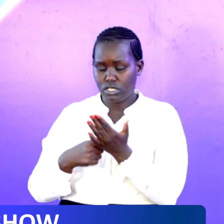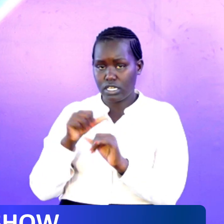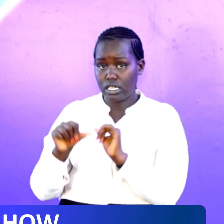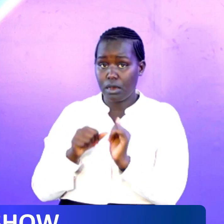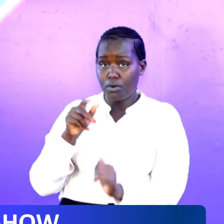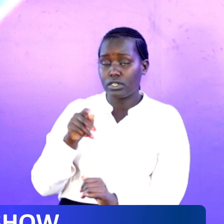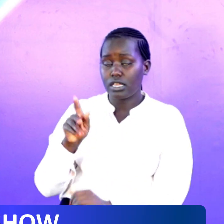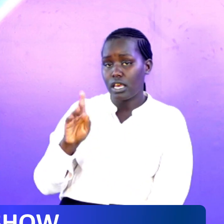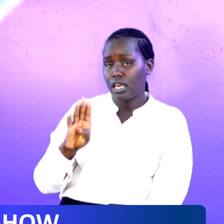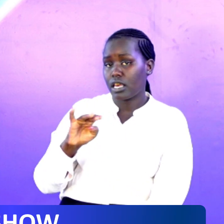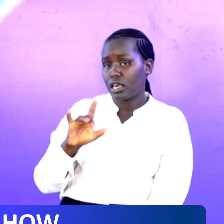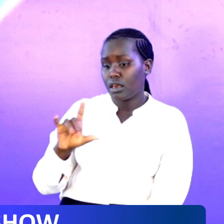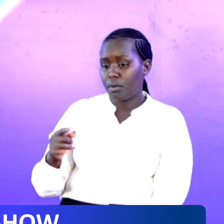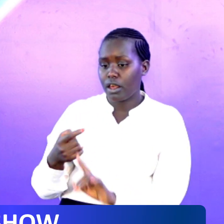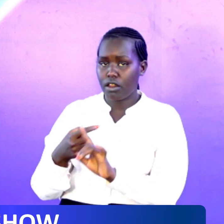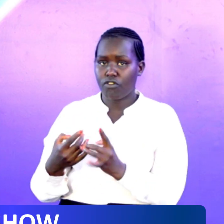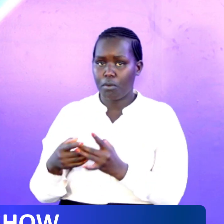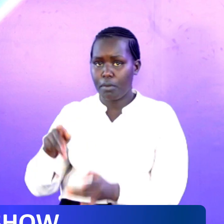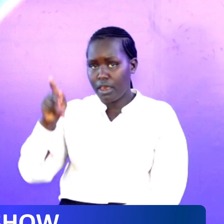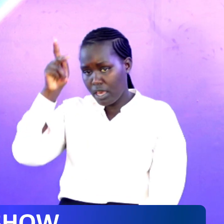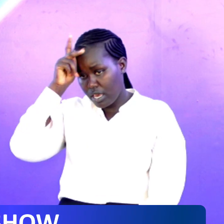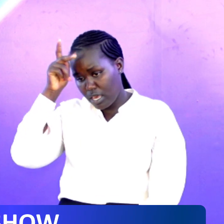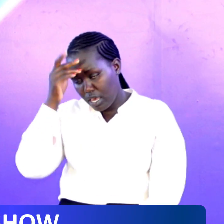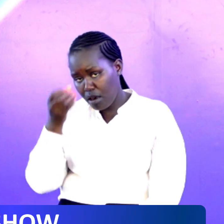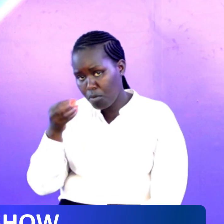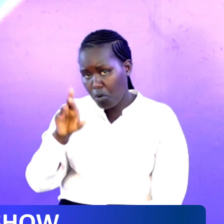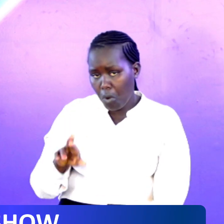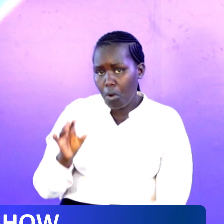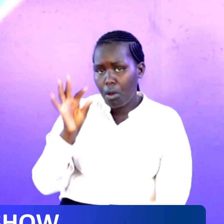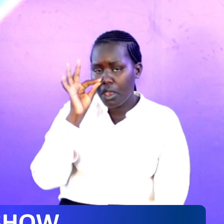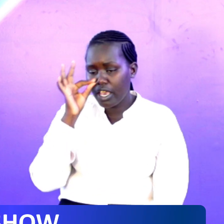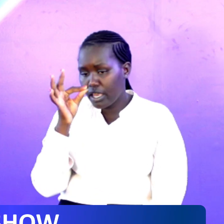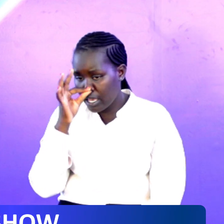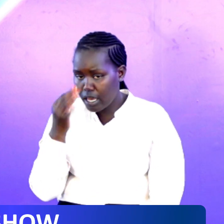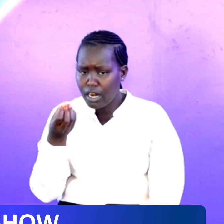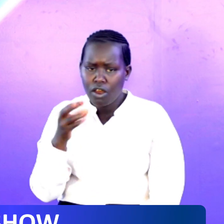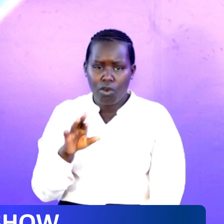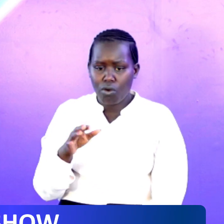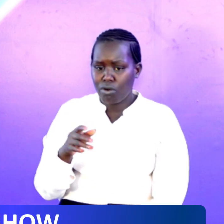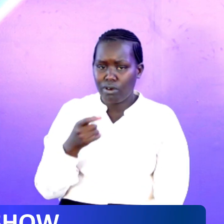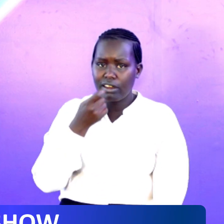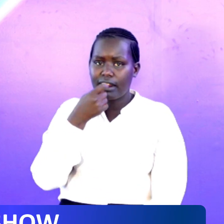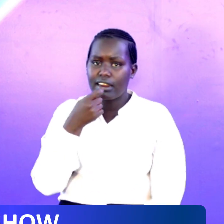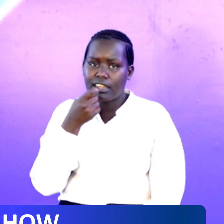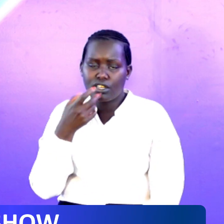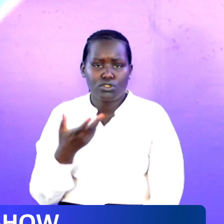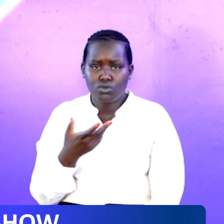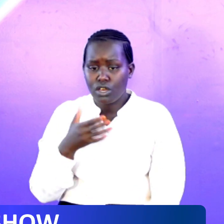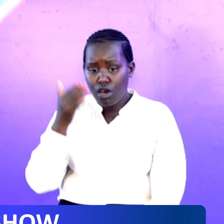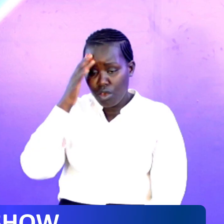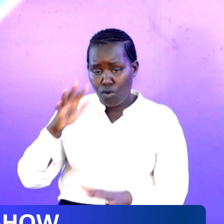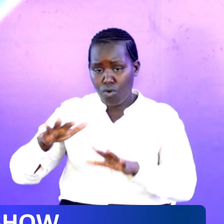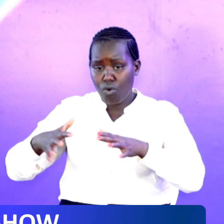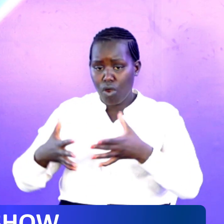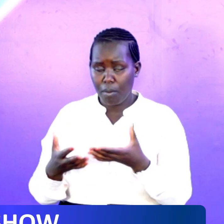are from Kiambu, or you come from Nyeri, or you come from, I don't know, Kitui Rural, do you know how much it